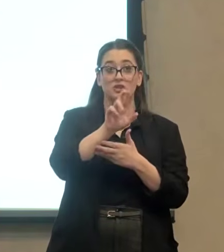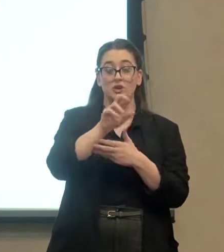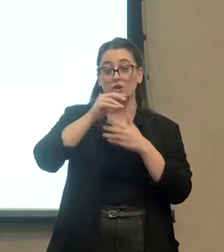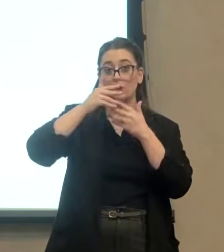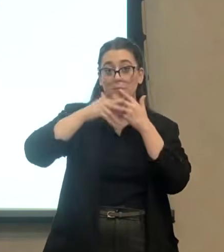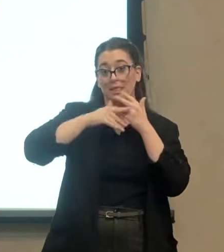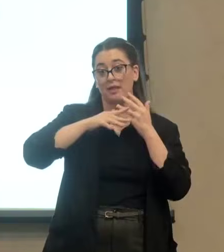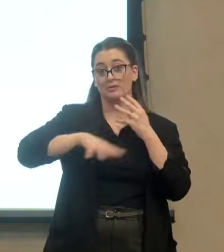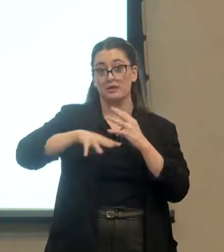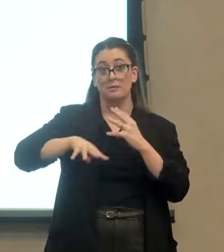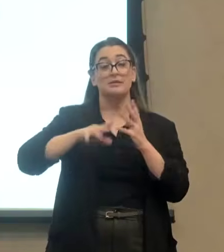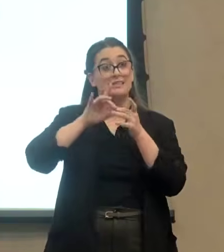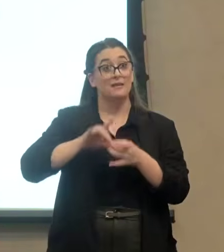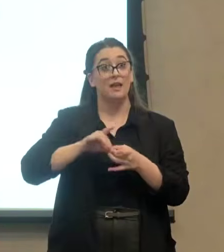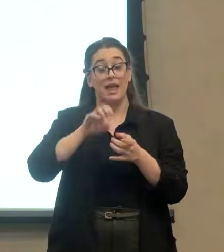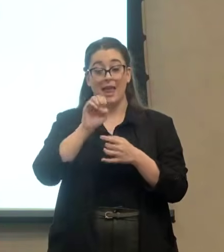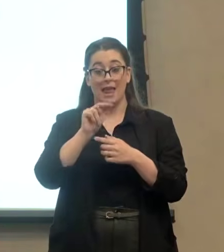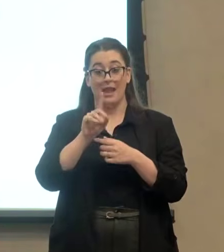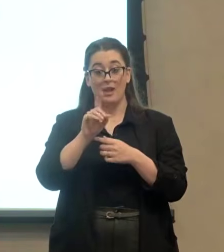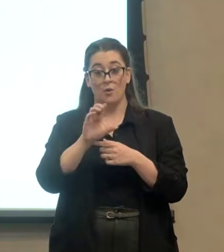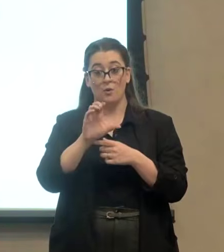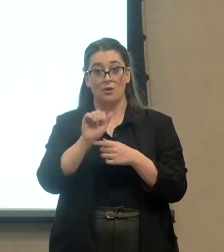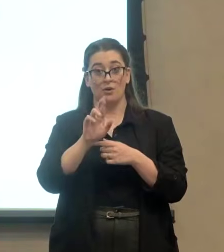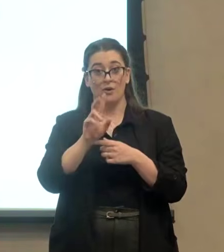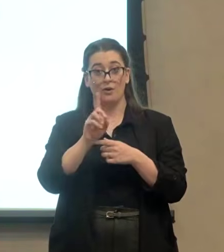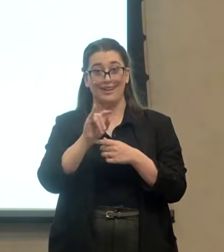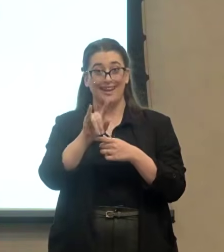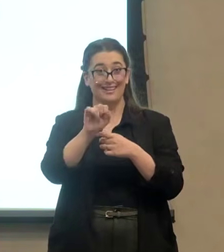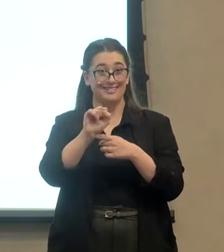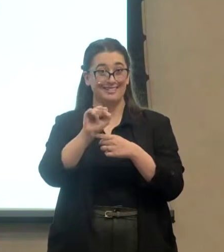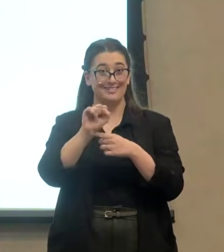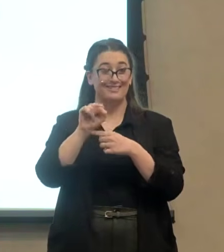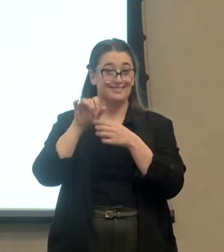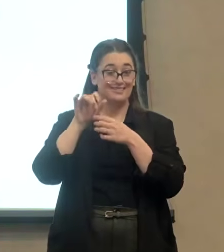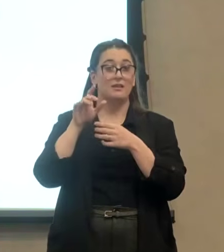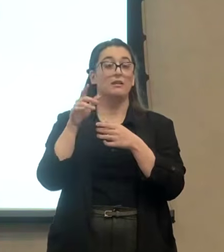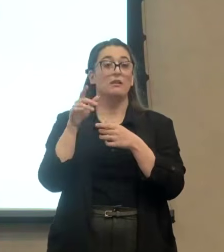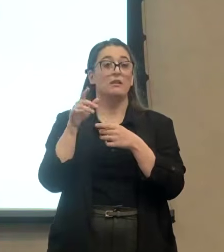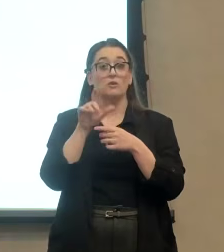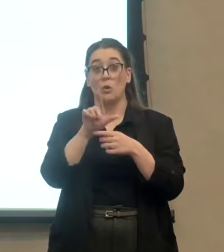non-infective endocarditis in lupus? Should patients with splinter,